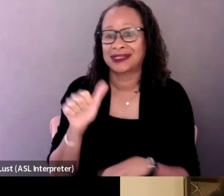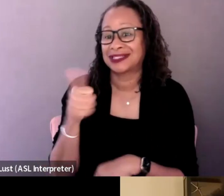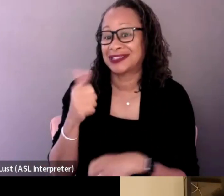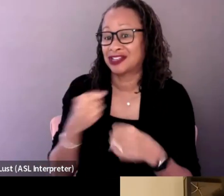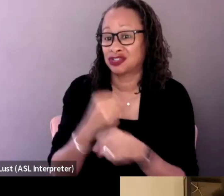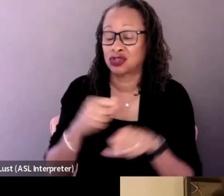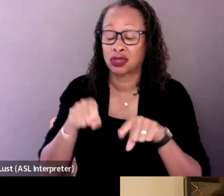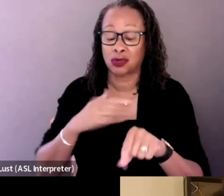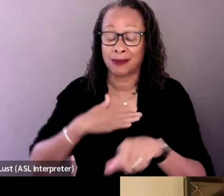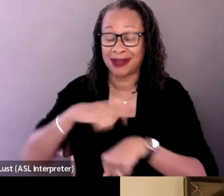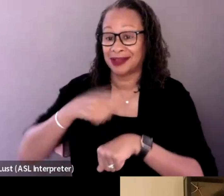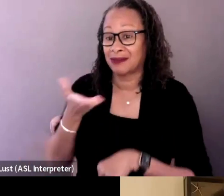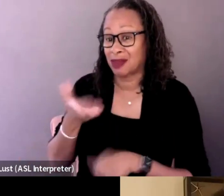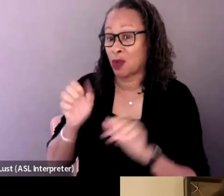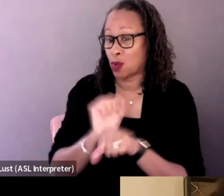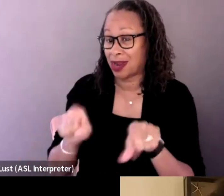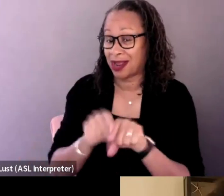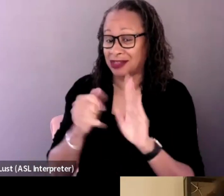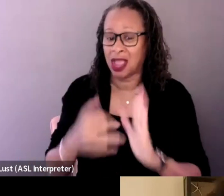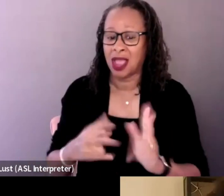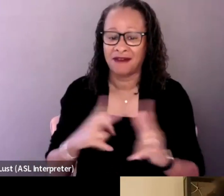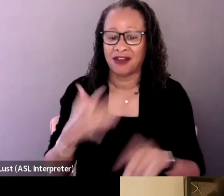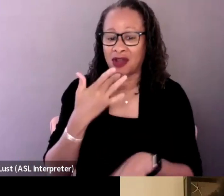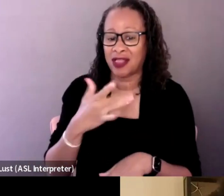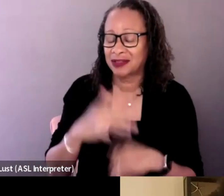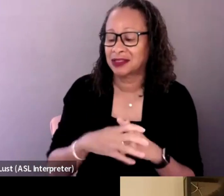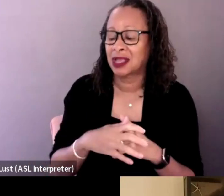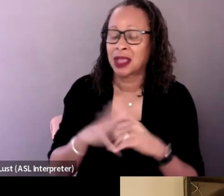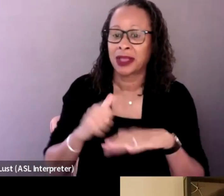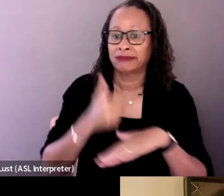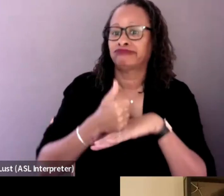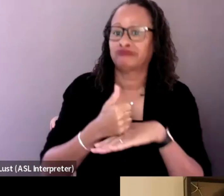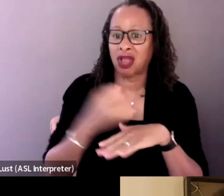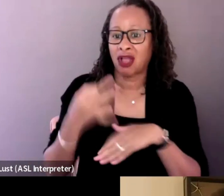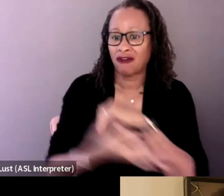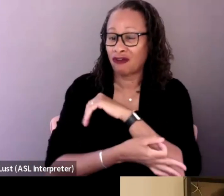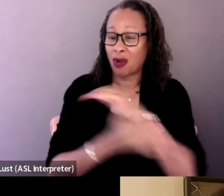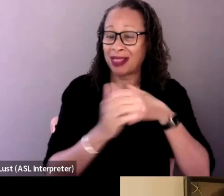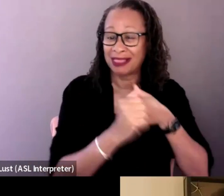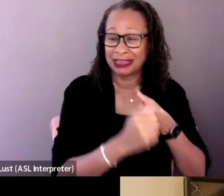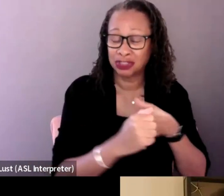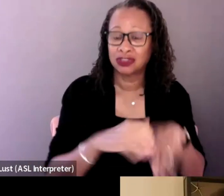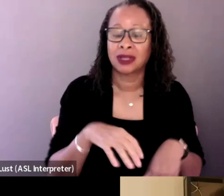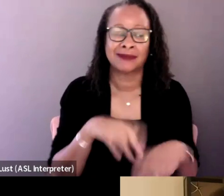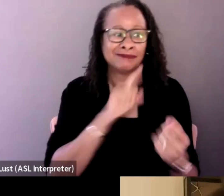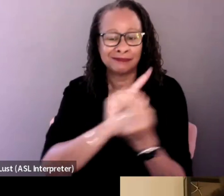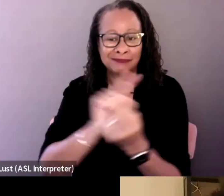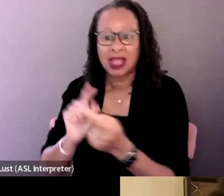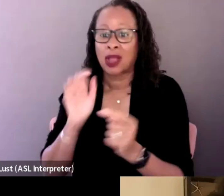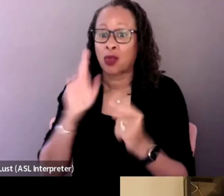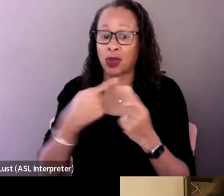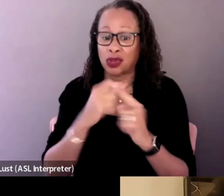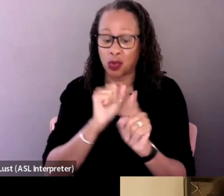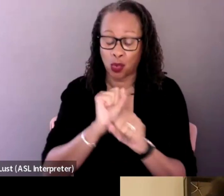and during my work, I was very lucky that I have filmed with a lot of world leaders. And when you work in such environment, you